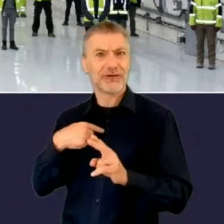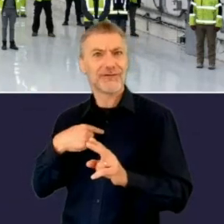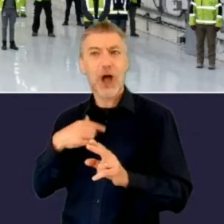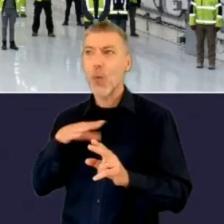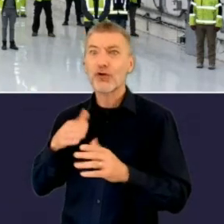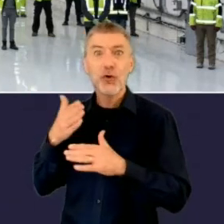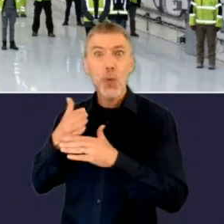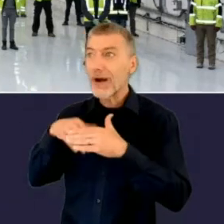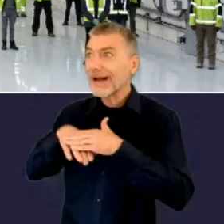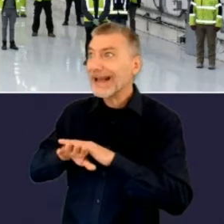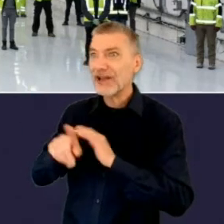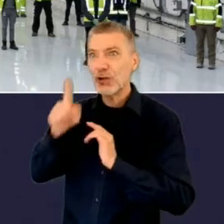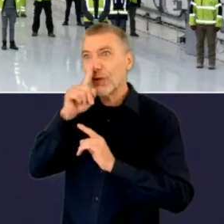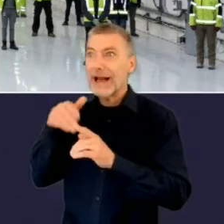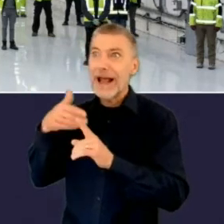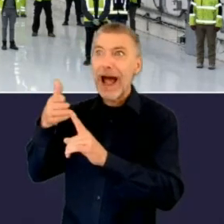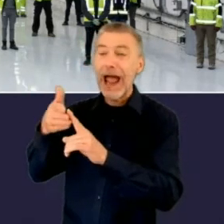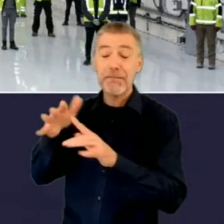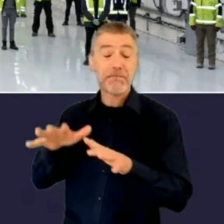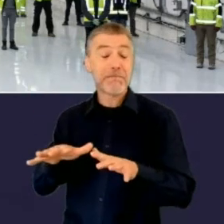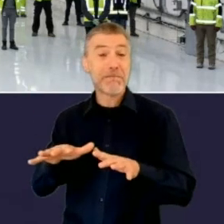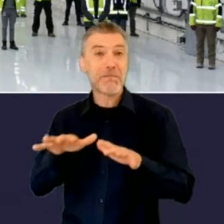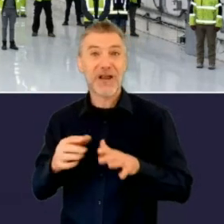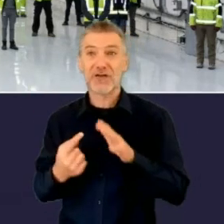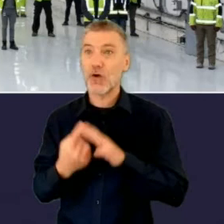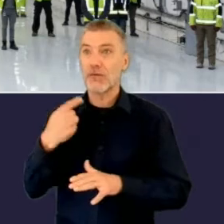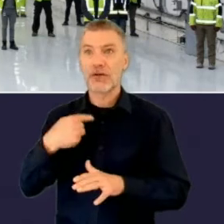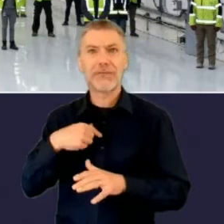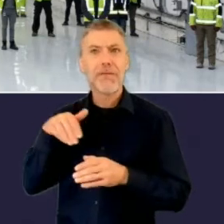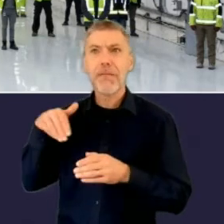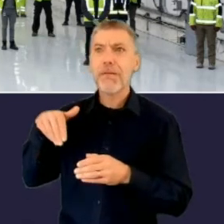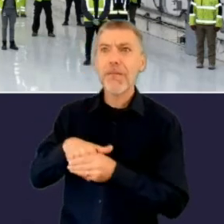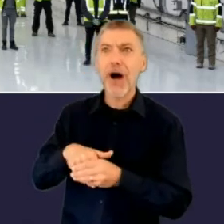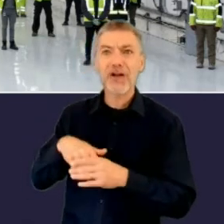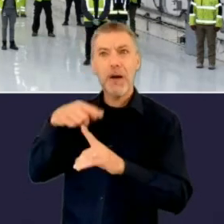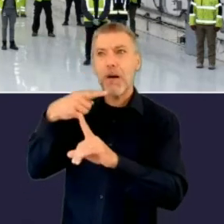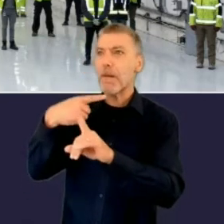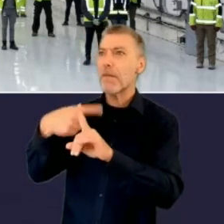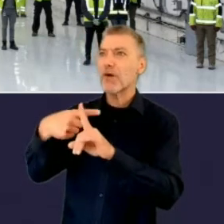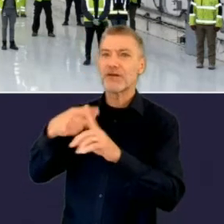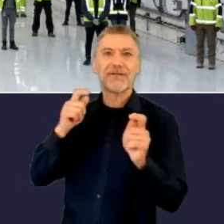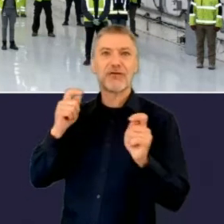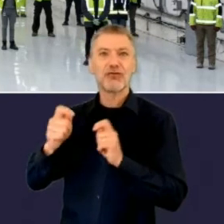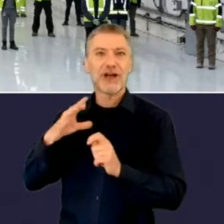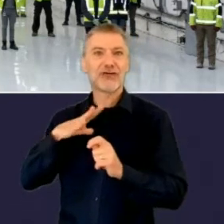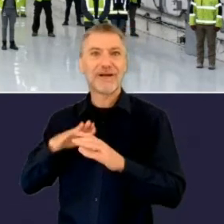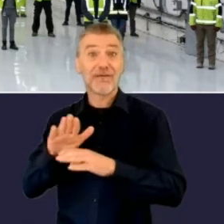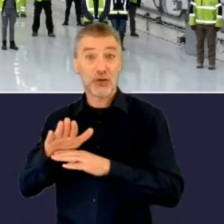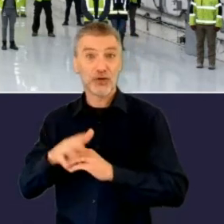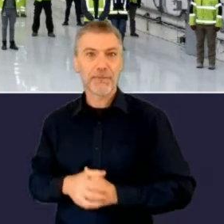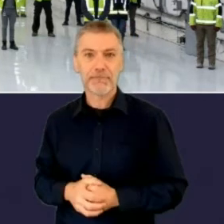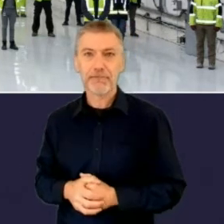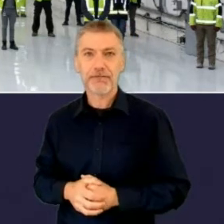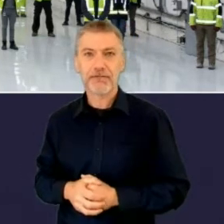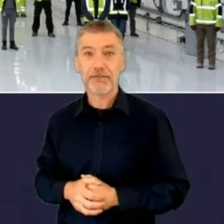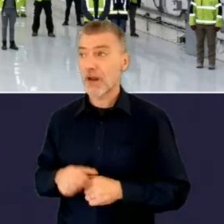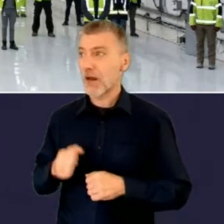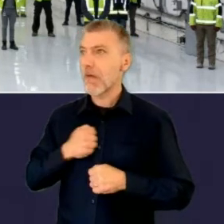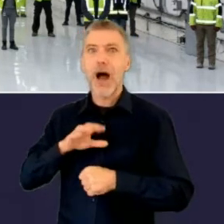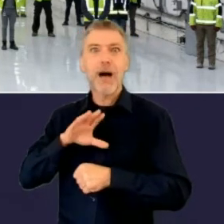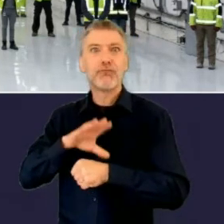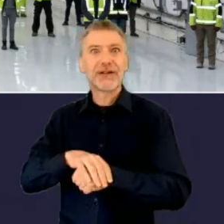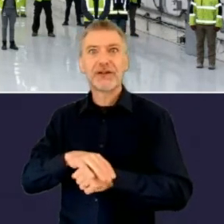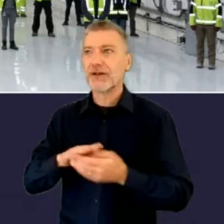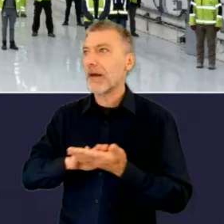at this has been amazing, and it's allowed me to be a part of the positive change needed for our future. And this apprenticeship has allowed me to develop a variety